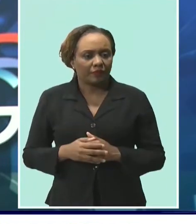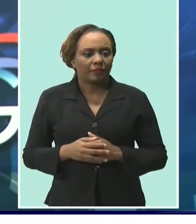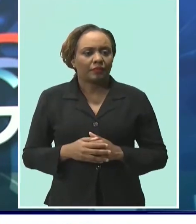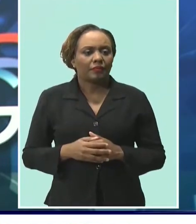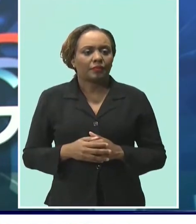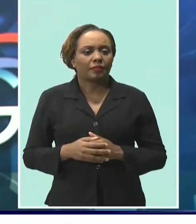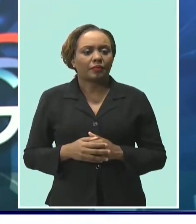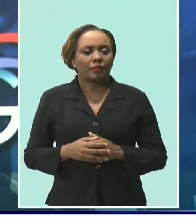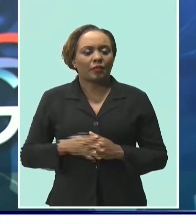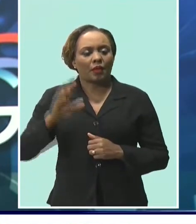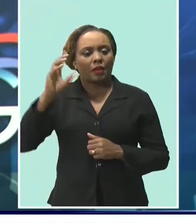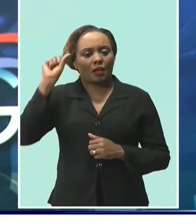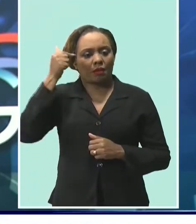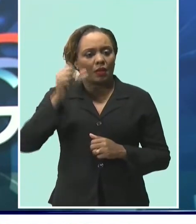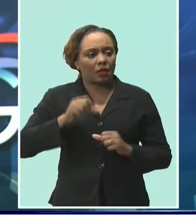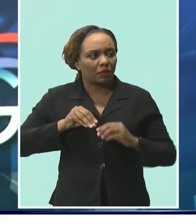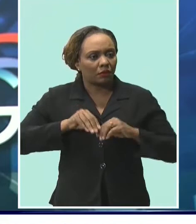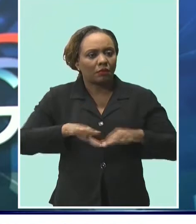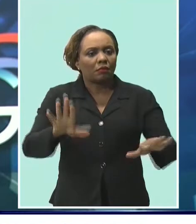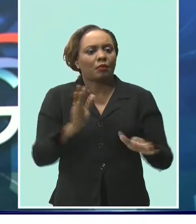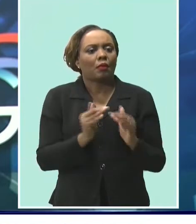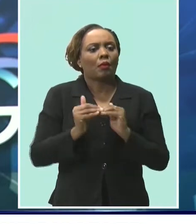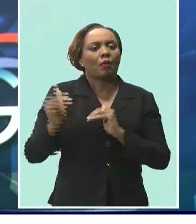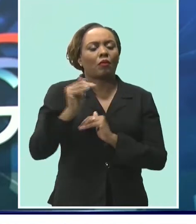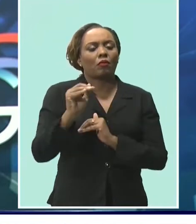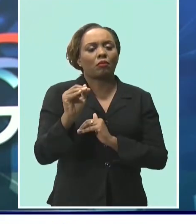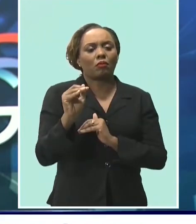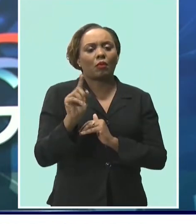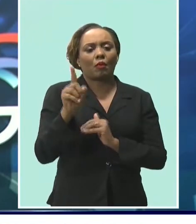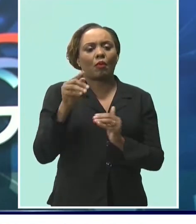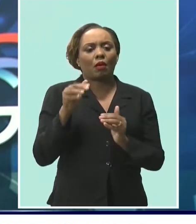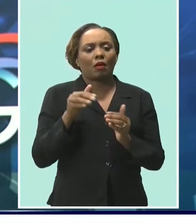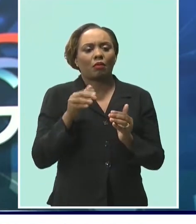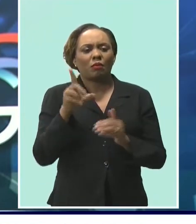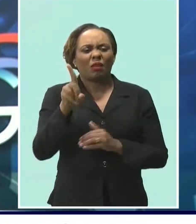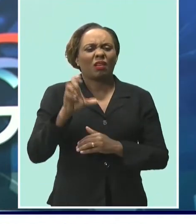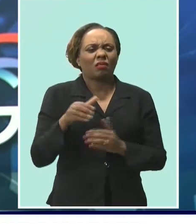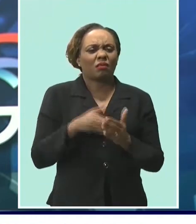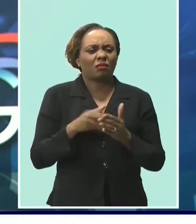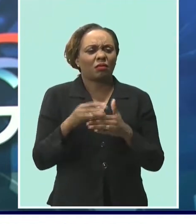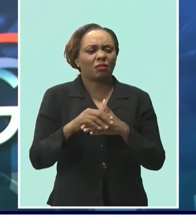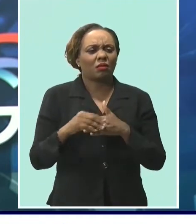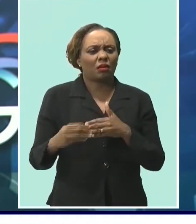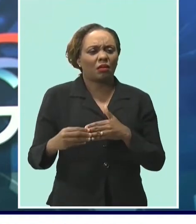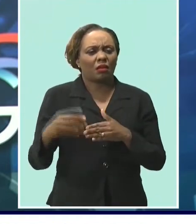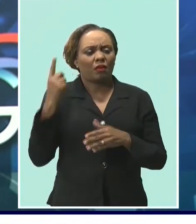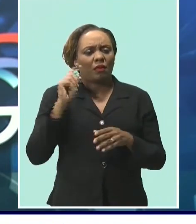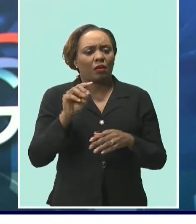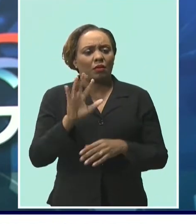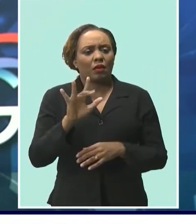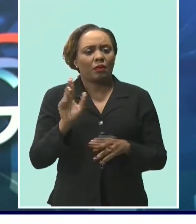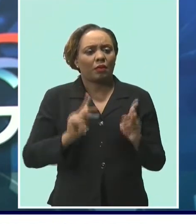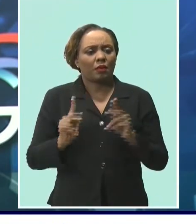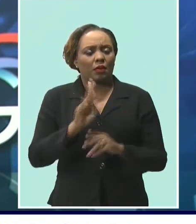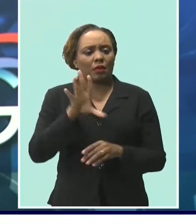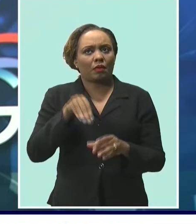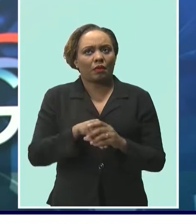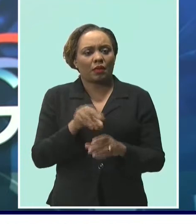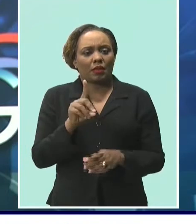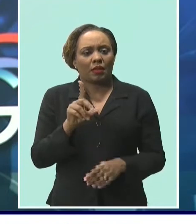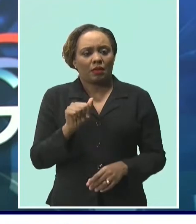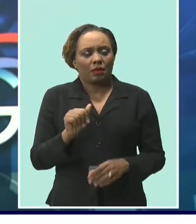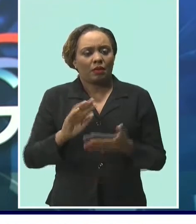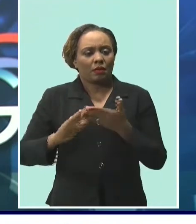Government has disbursed just over $100,000 in trust loans to 25 members of the disabled community. Speaking during the